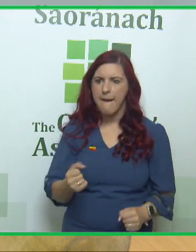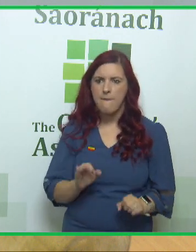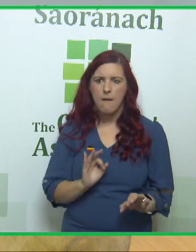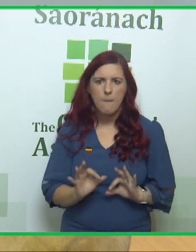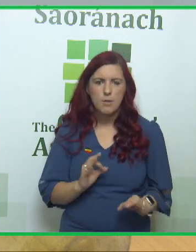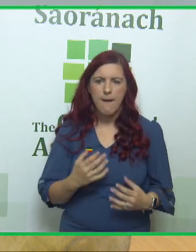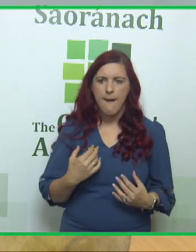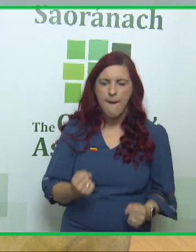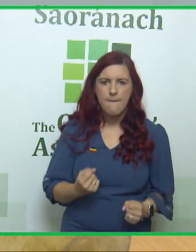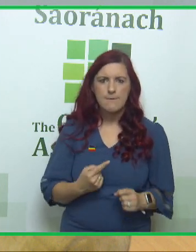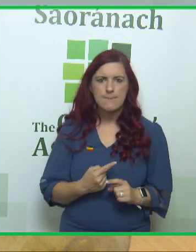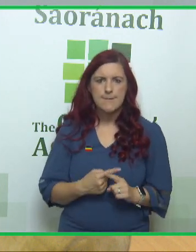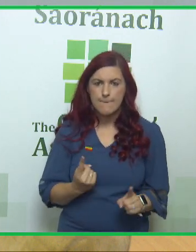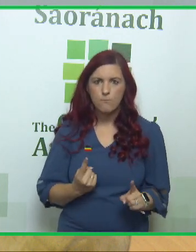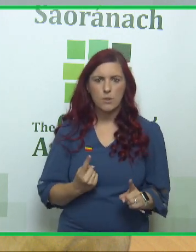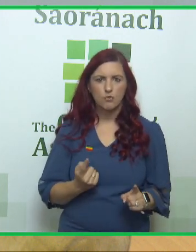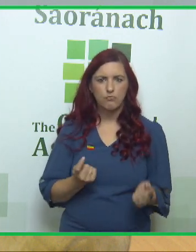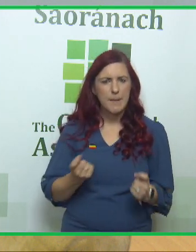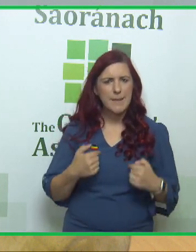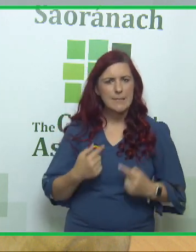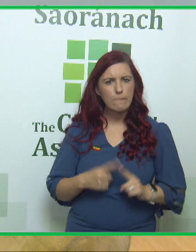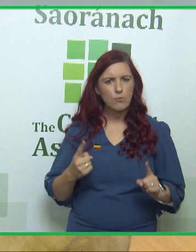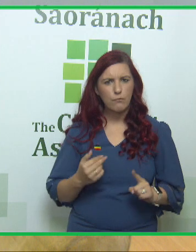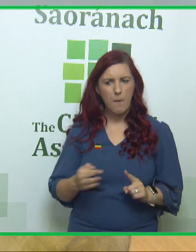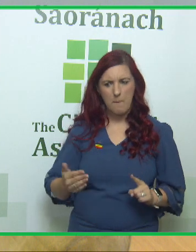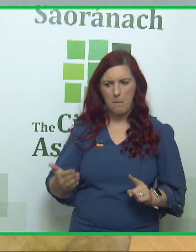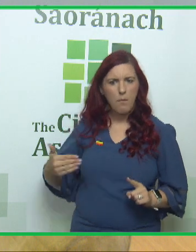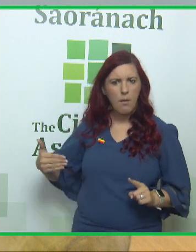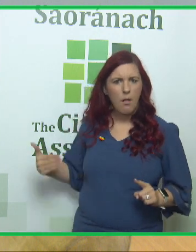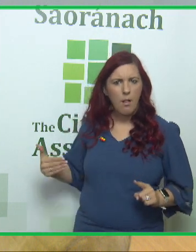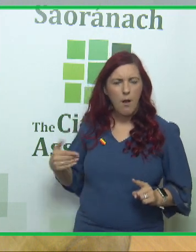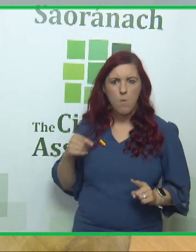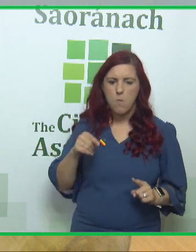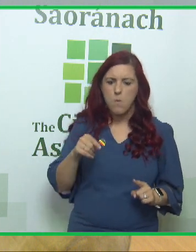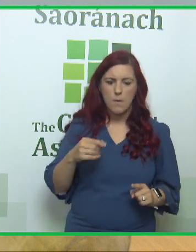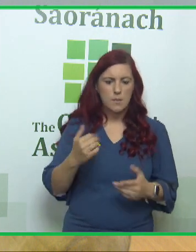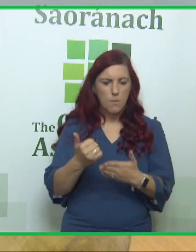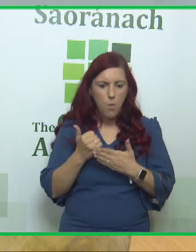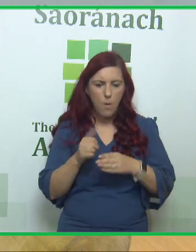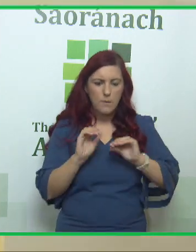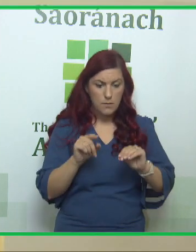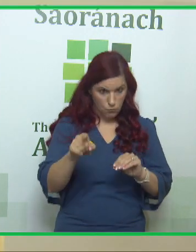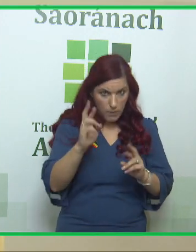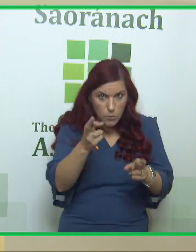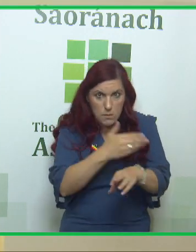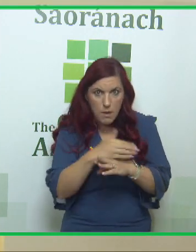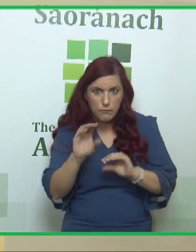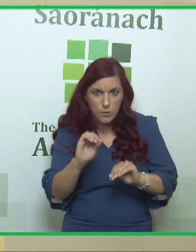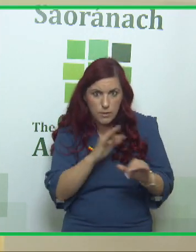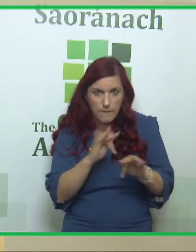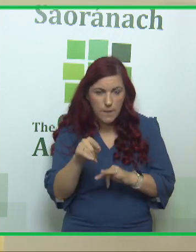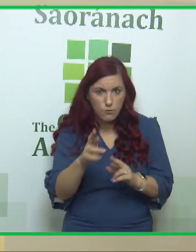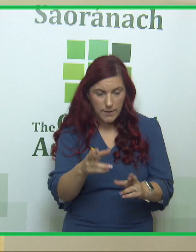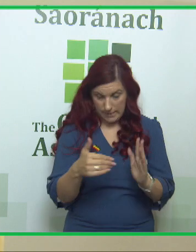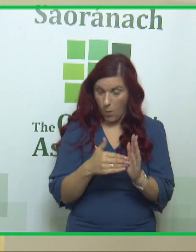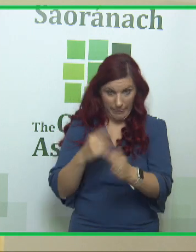They discovered that I was dyslexic. They gave me support around education. But you began your education after that? I began my education